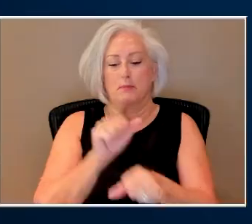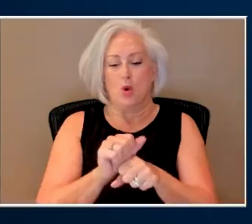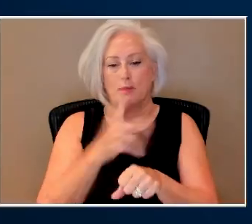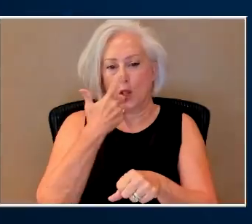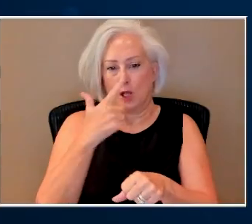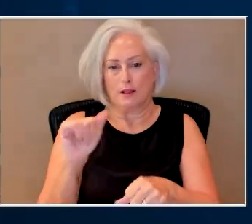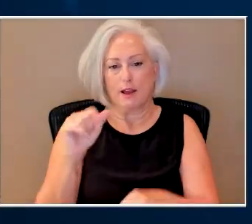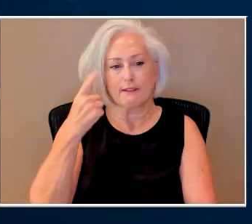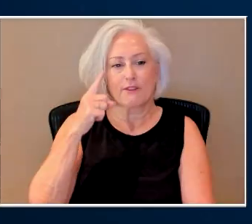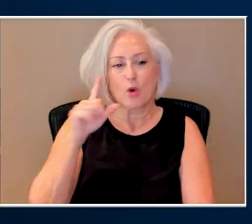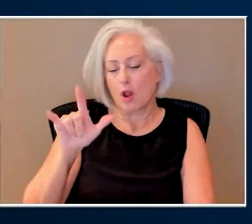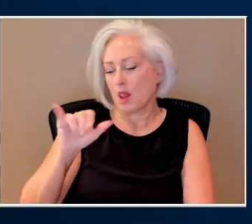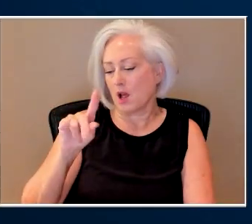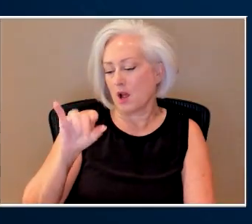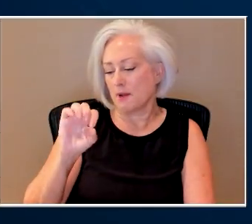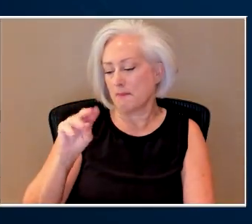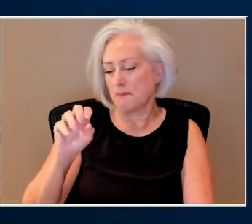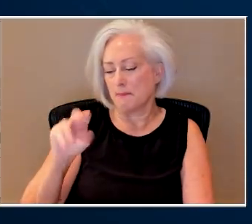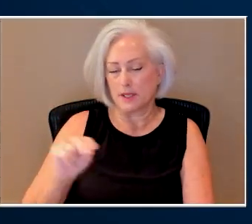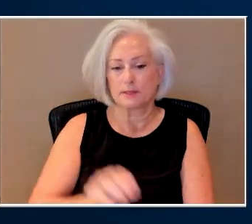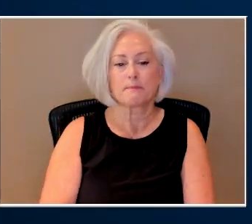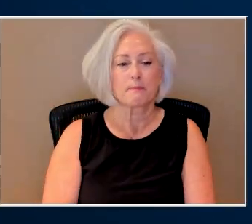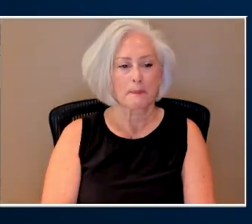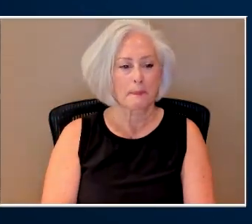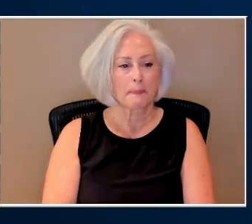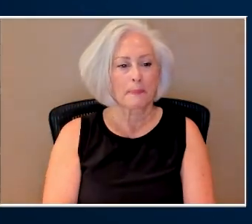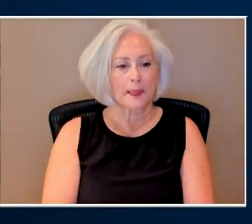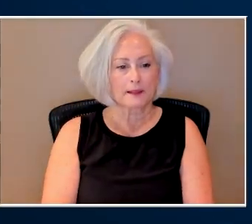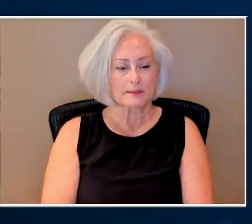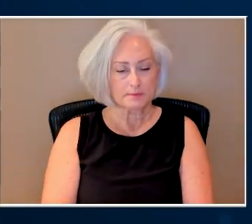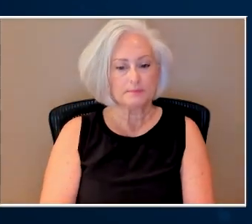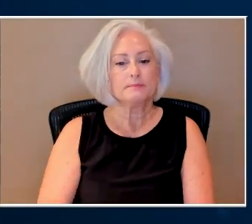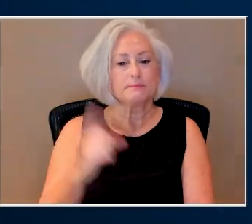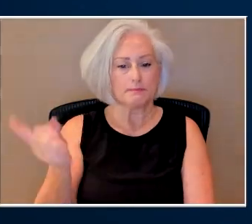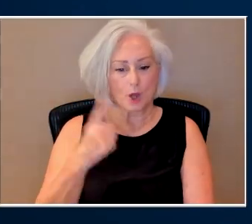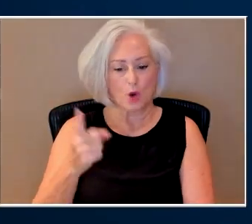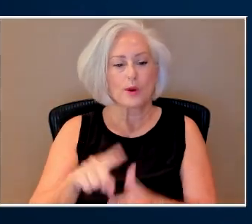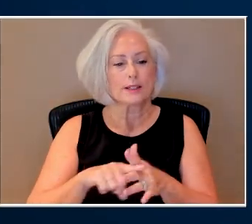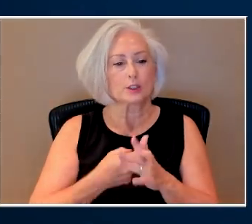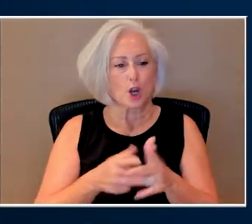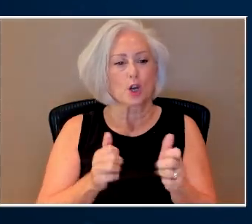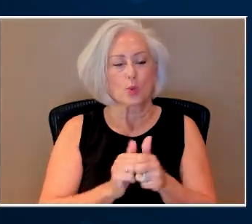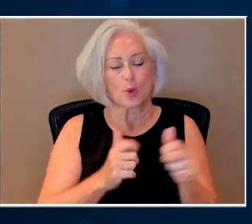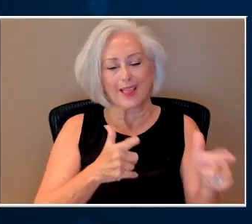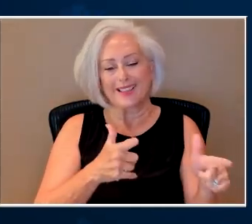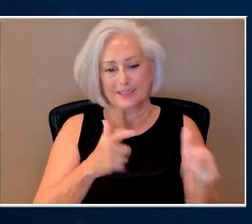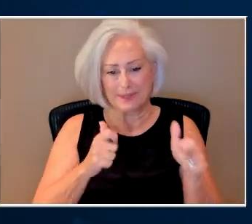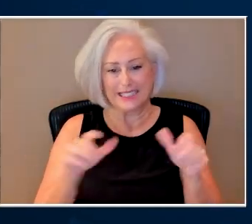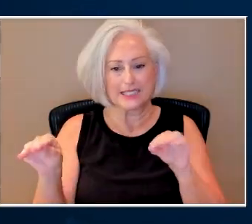Well, at our facility, we always like to start with the speed and agility first. So we'll do some